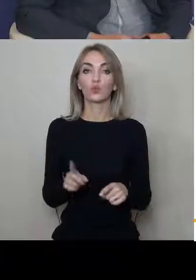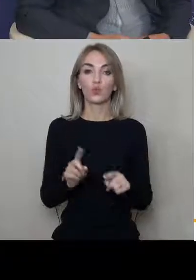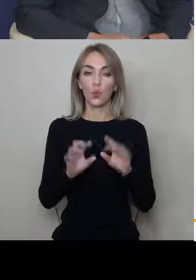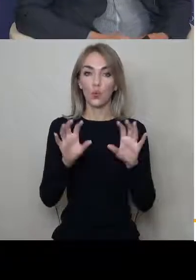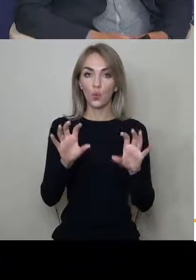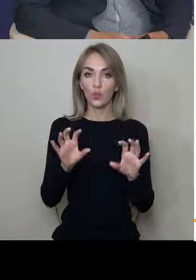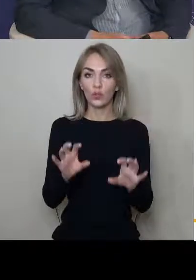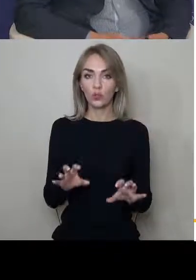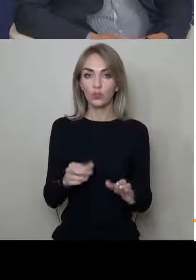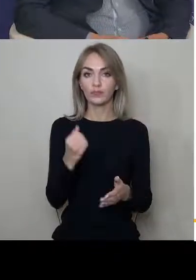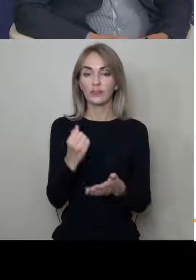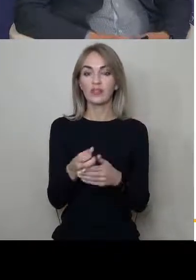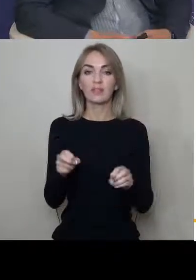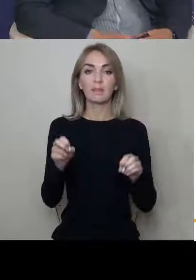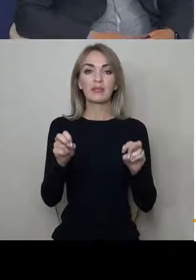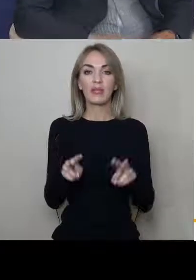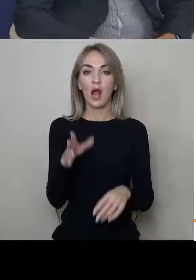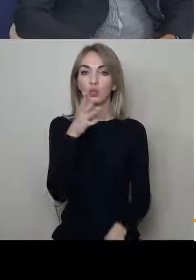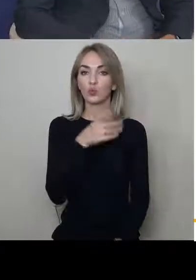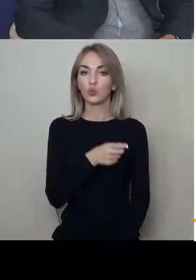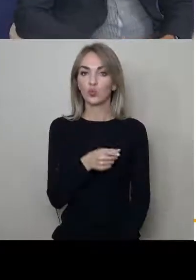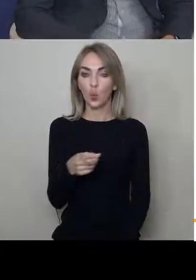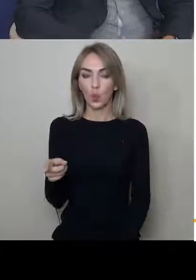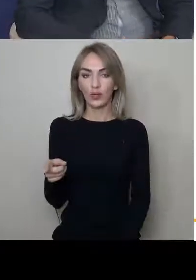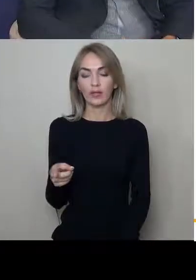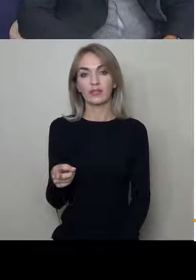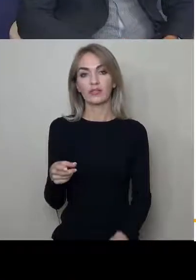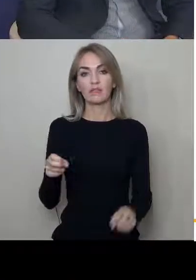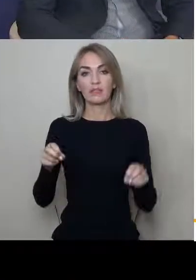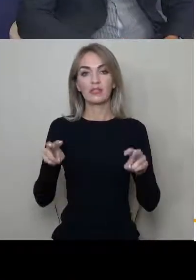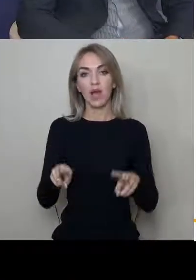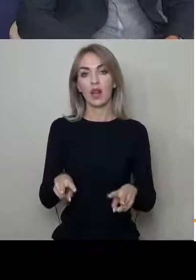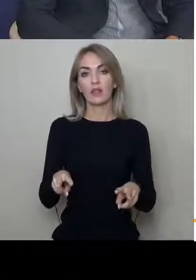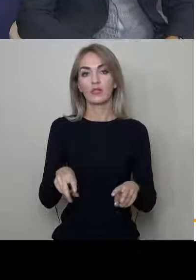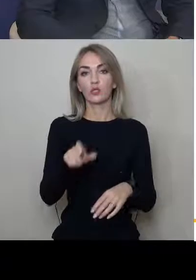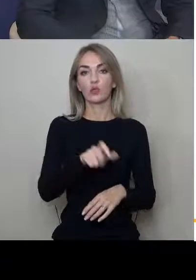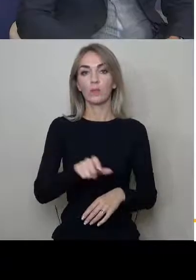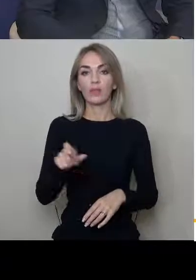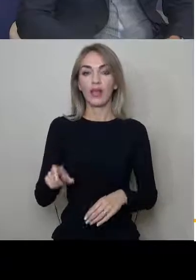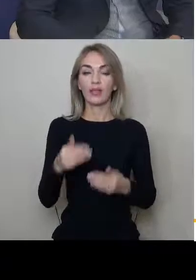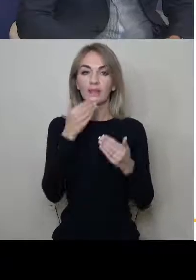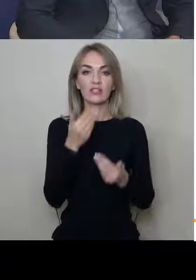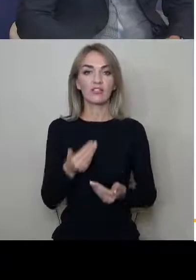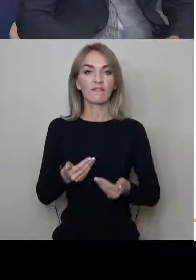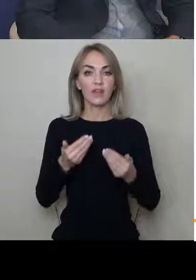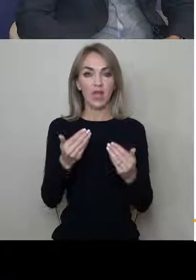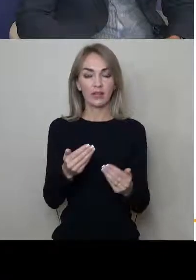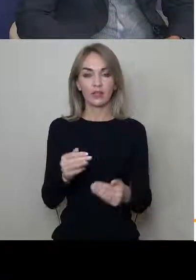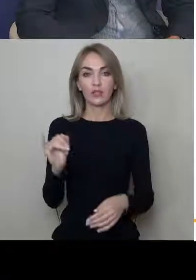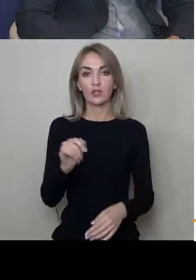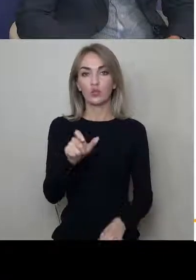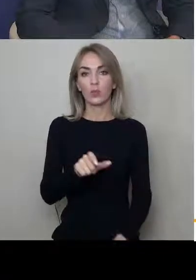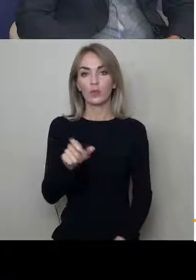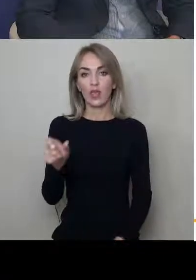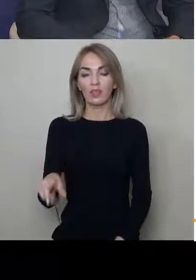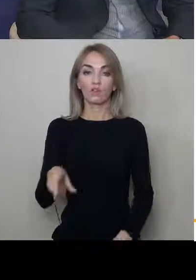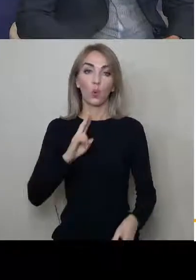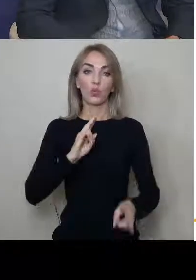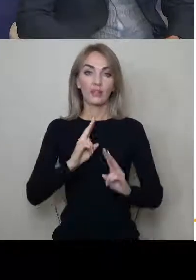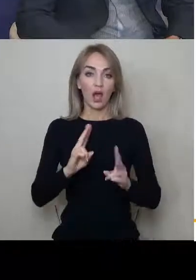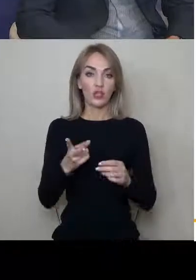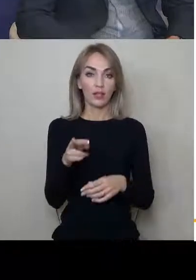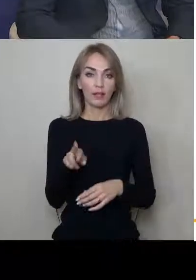handling complaints under the code with the specific time frame established with respect to the